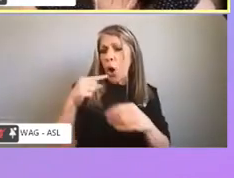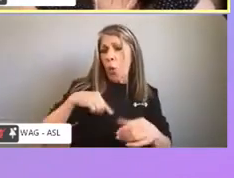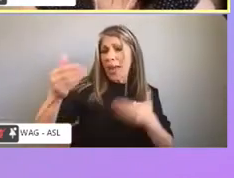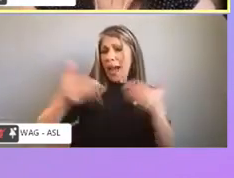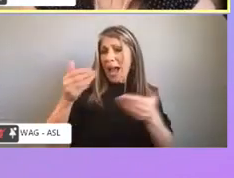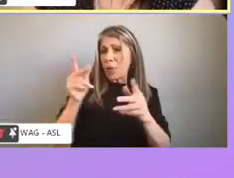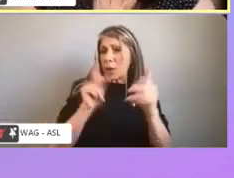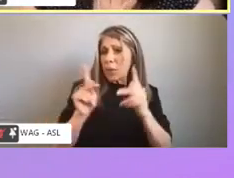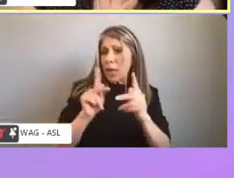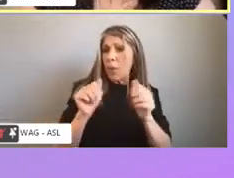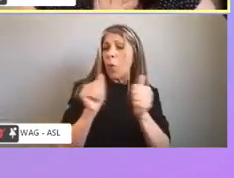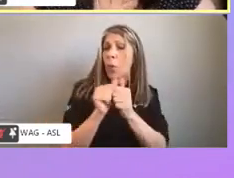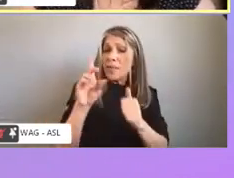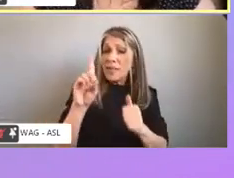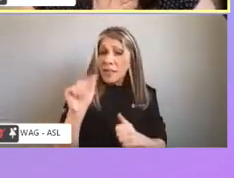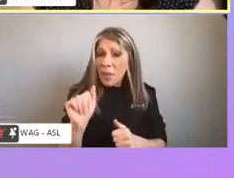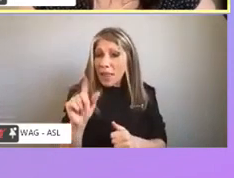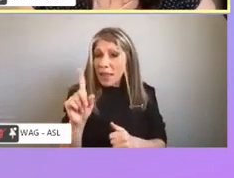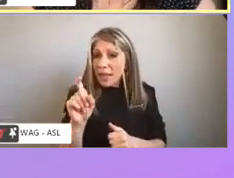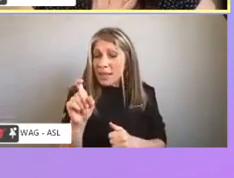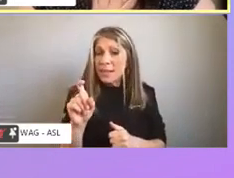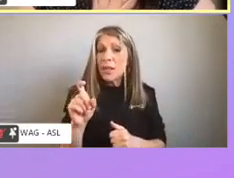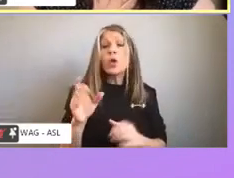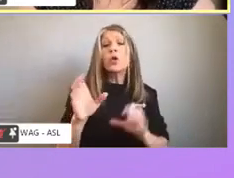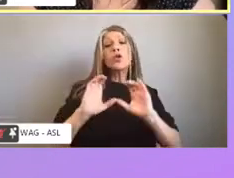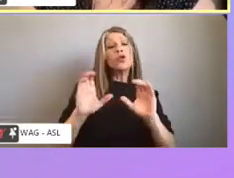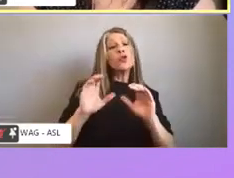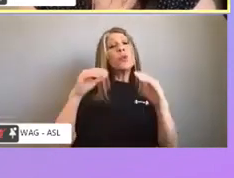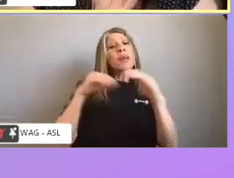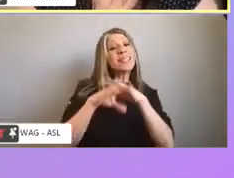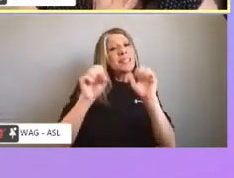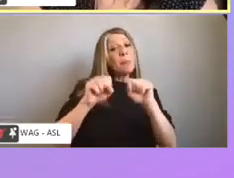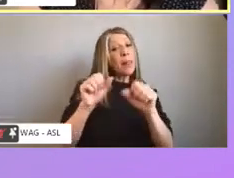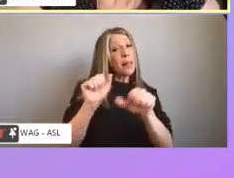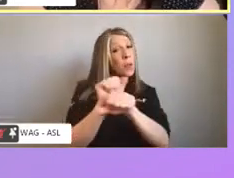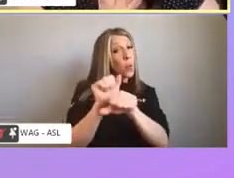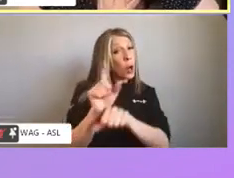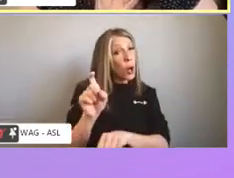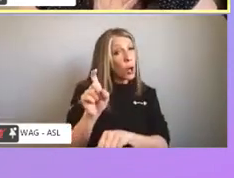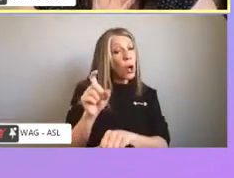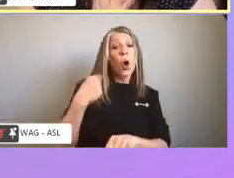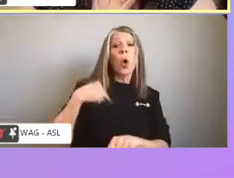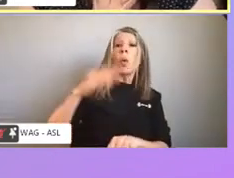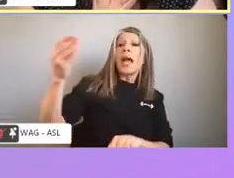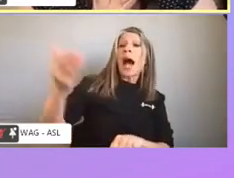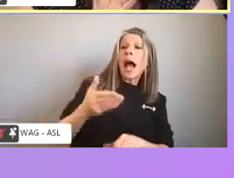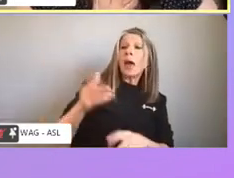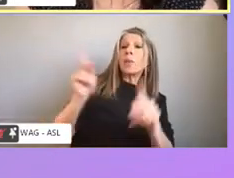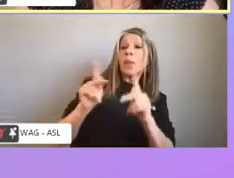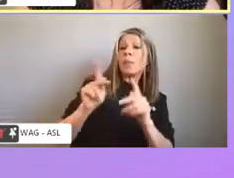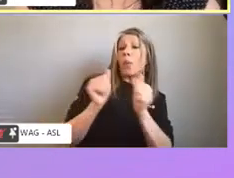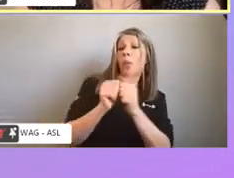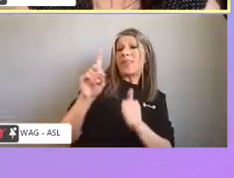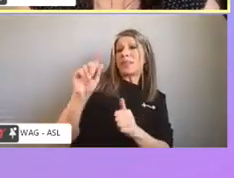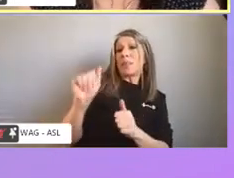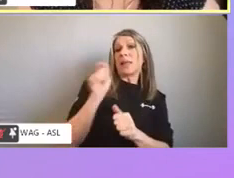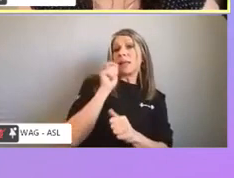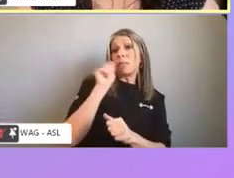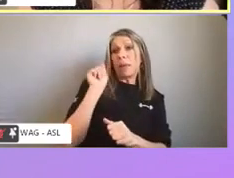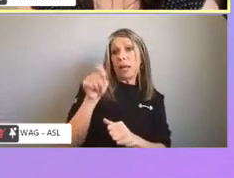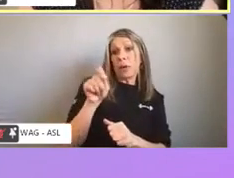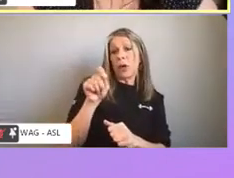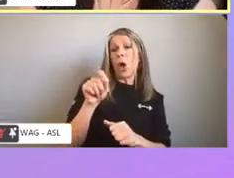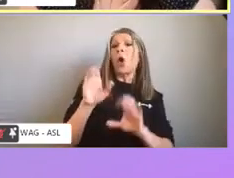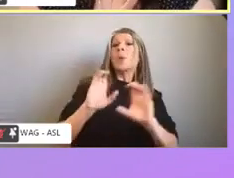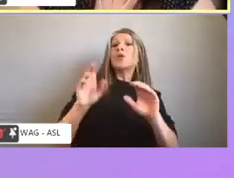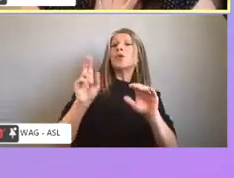people with disabilities rather to do accessibility work? Or are we hiring people with disabilities, period? Are we doing user